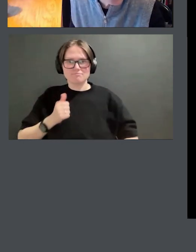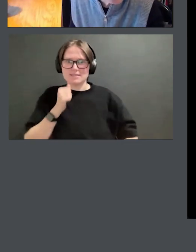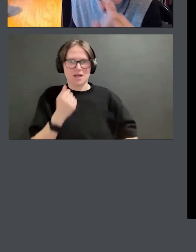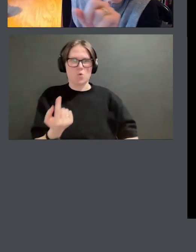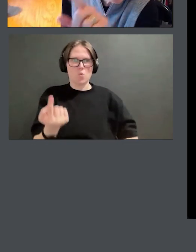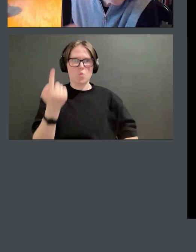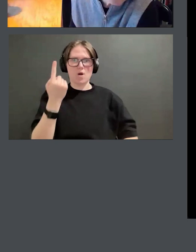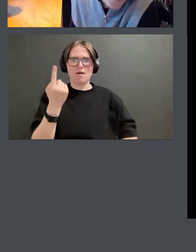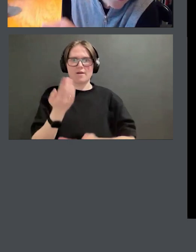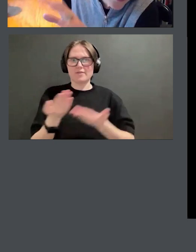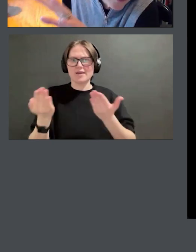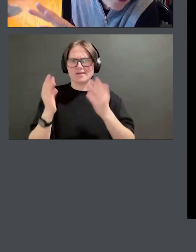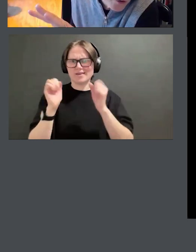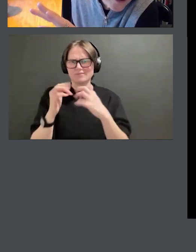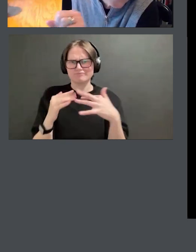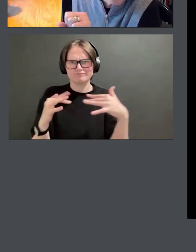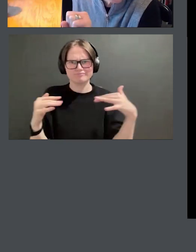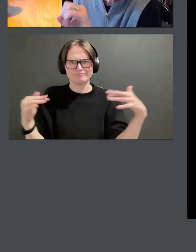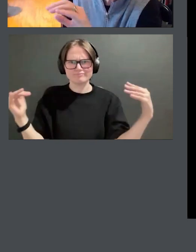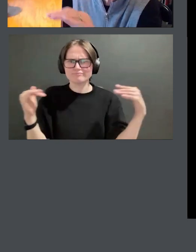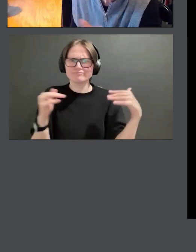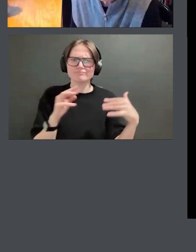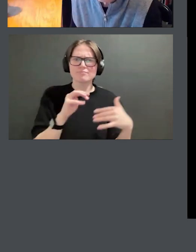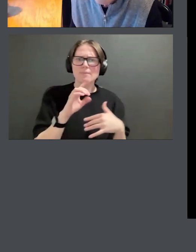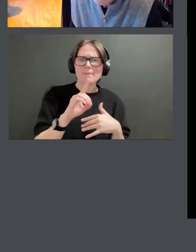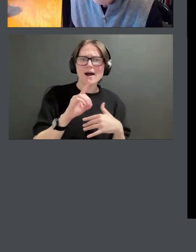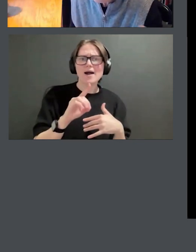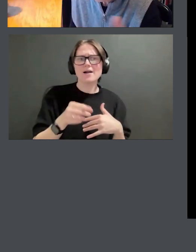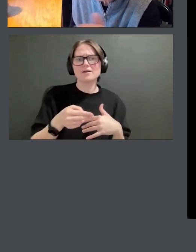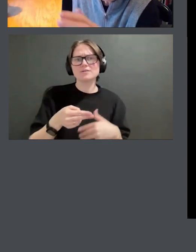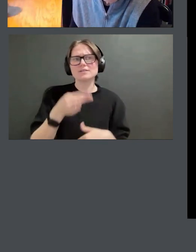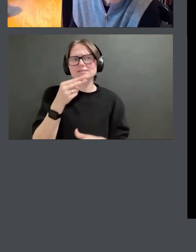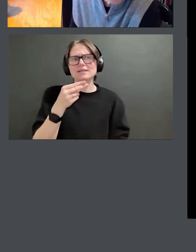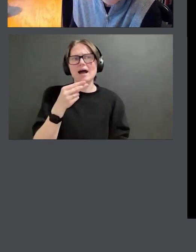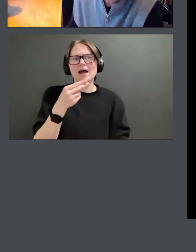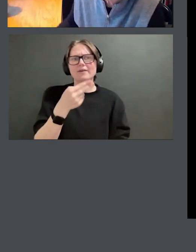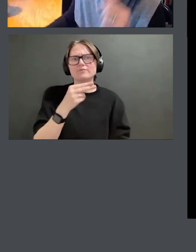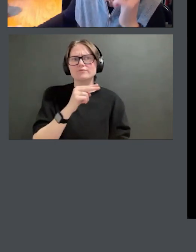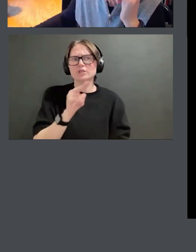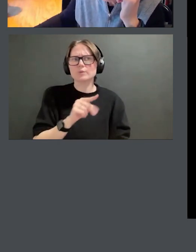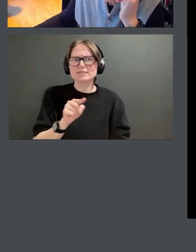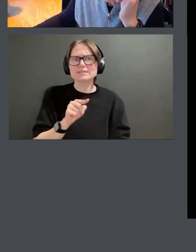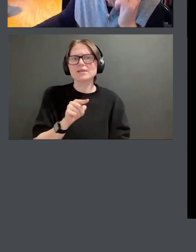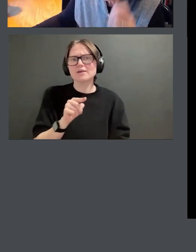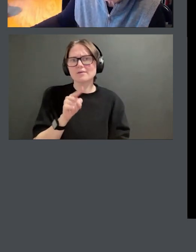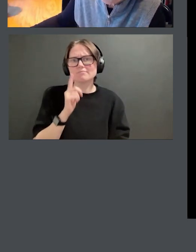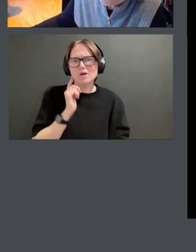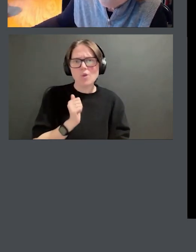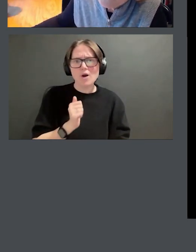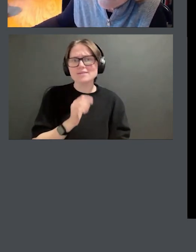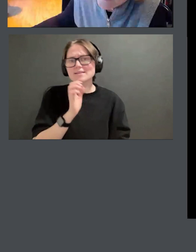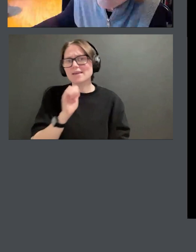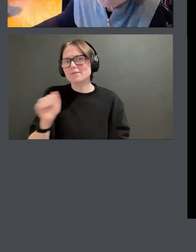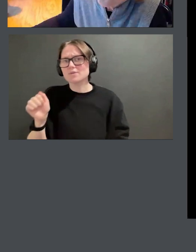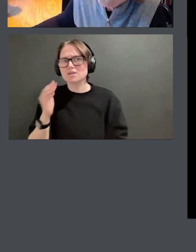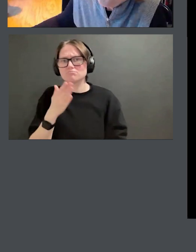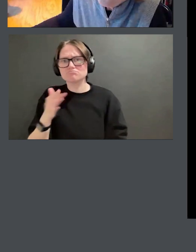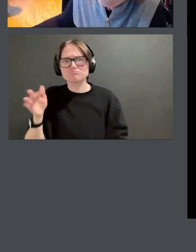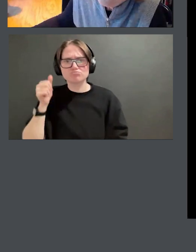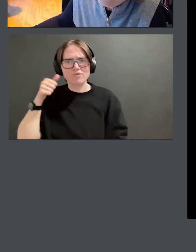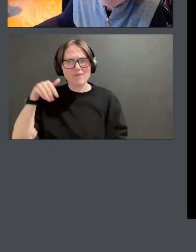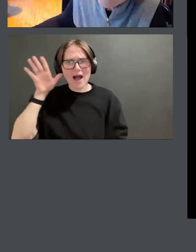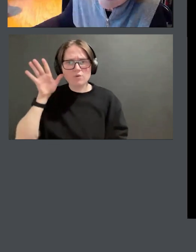It could be a mild high frequency loss. It could be a profound loss. But if we're talking about